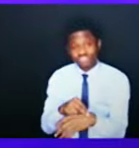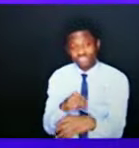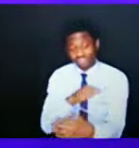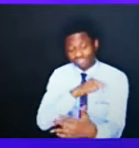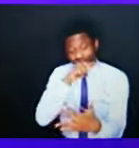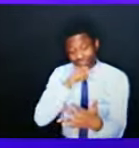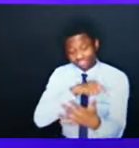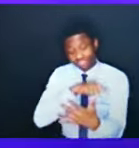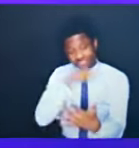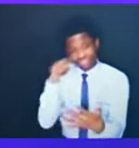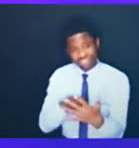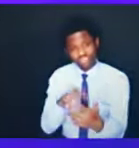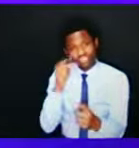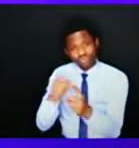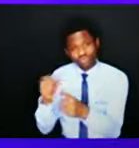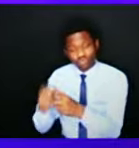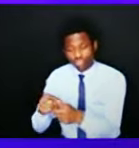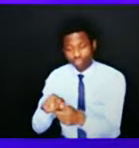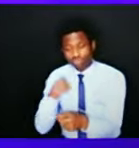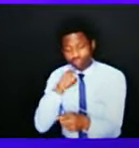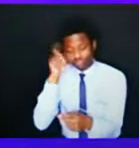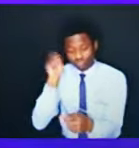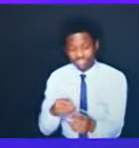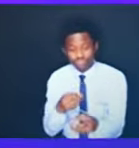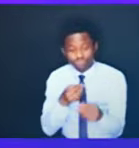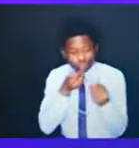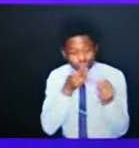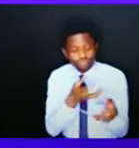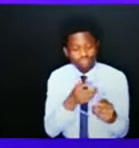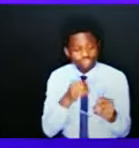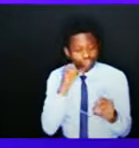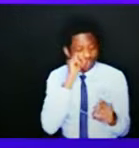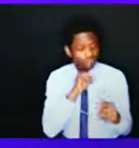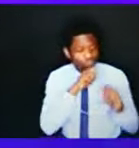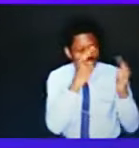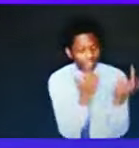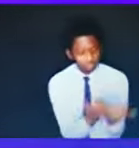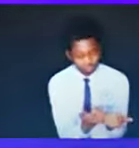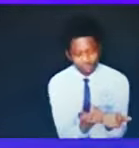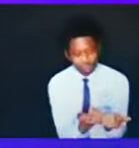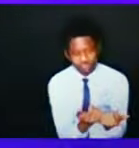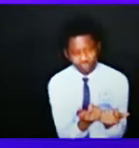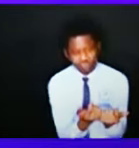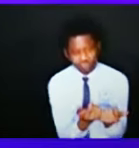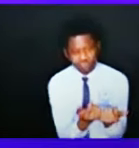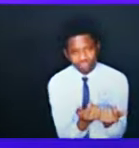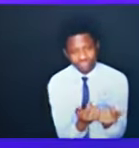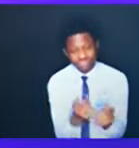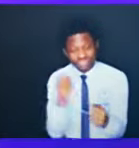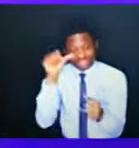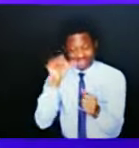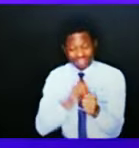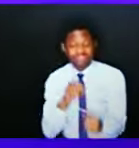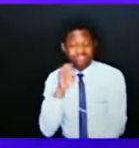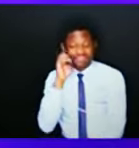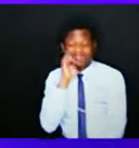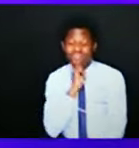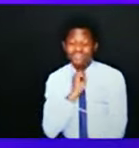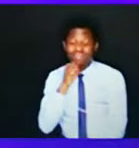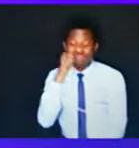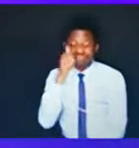words you are to speak to the Israelites. Now listen. Every elder,